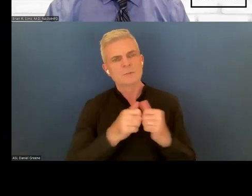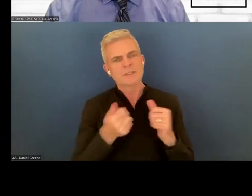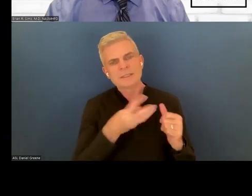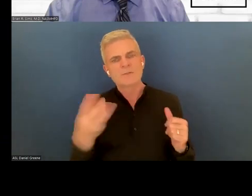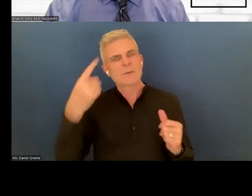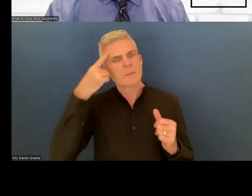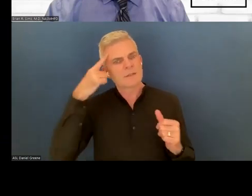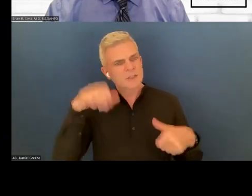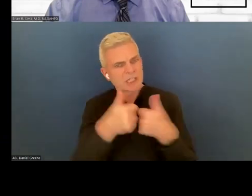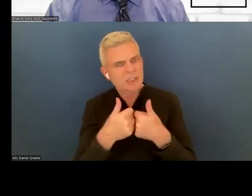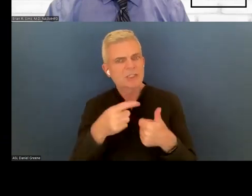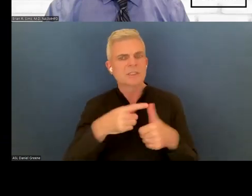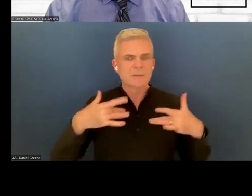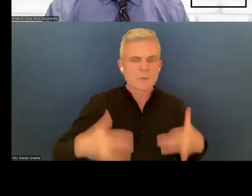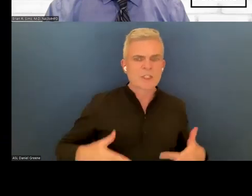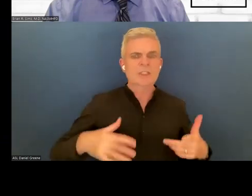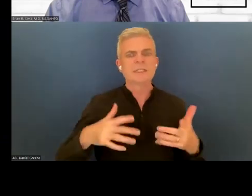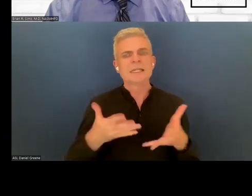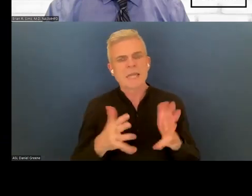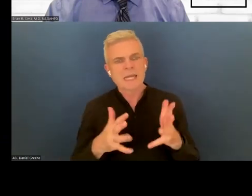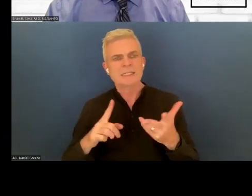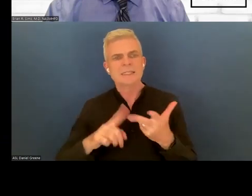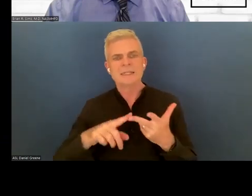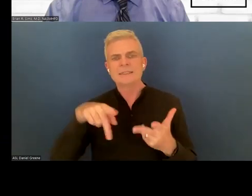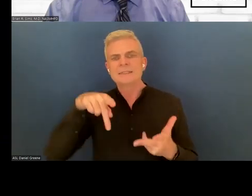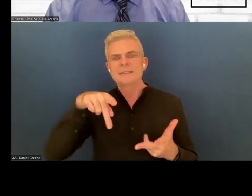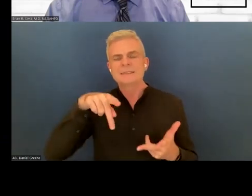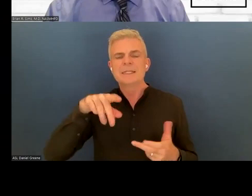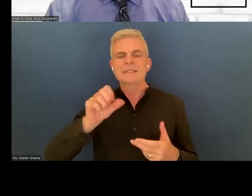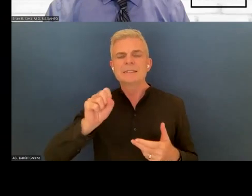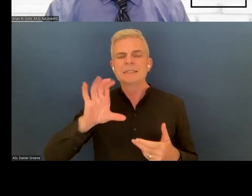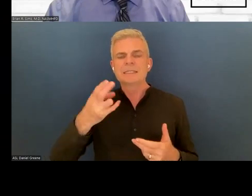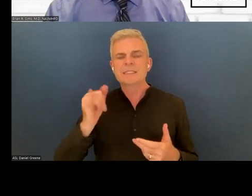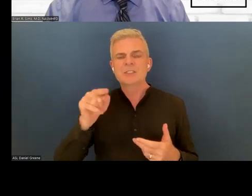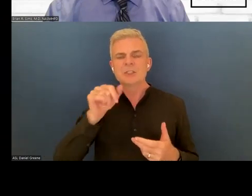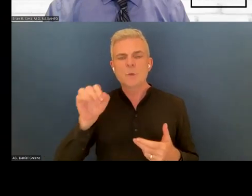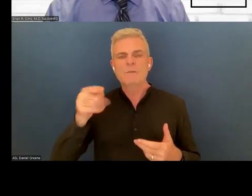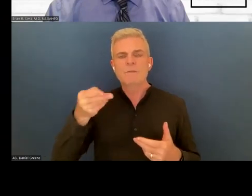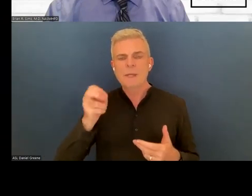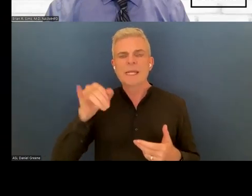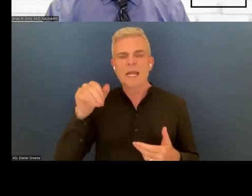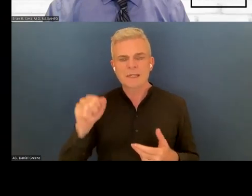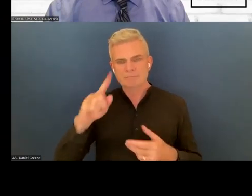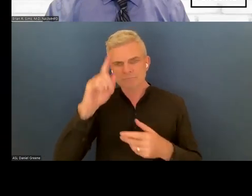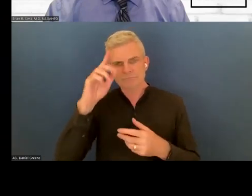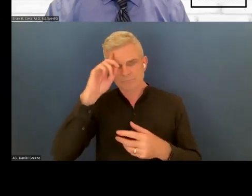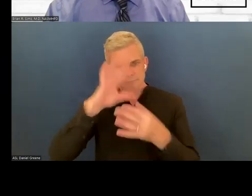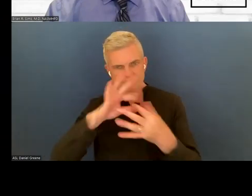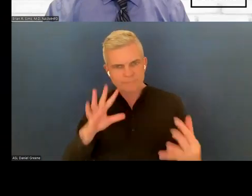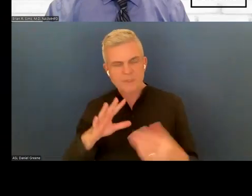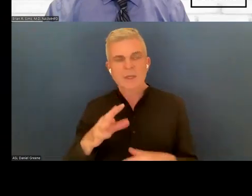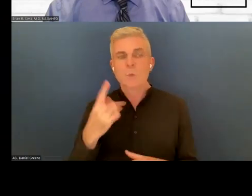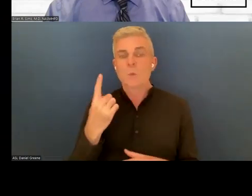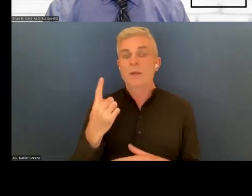from depression to anxiety to schizophrenia. And actually, for years while I've been writing this book, a living immediate family member of mine has